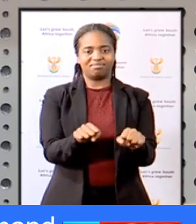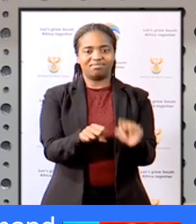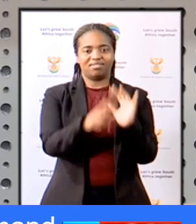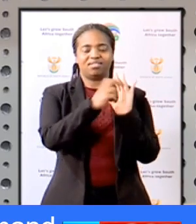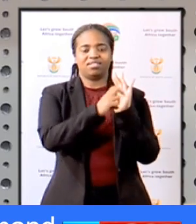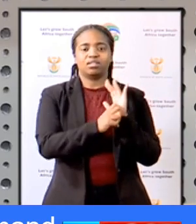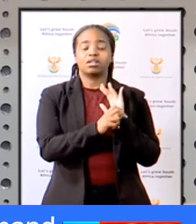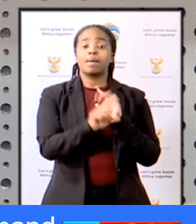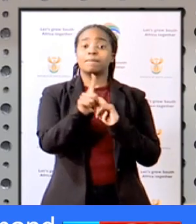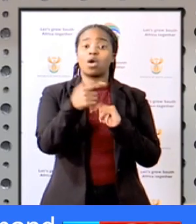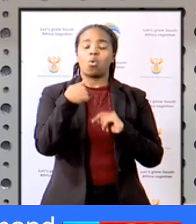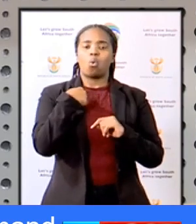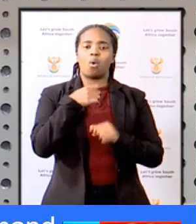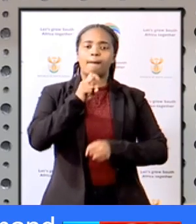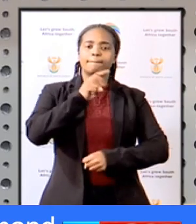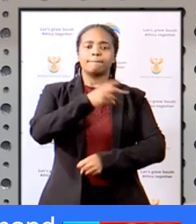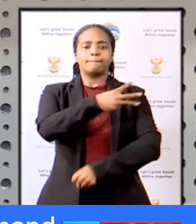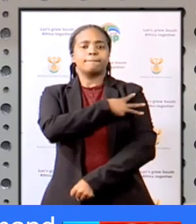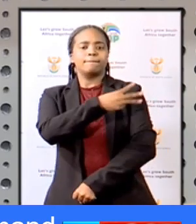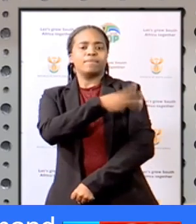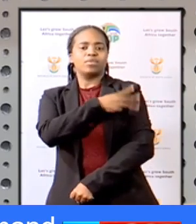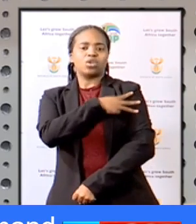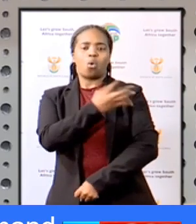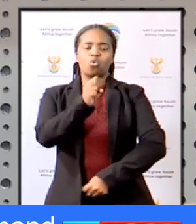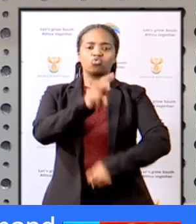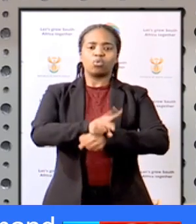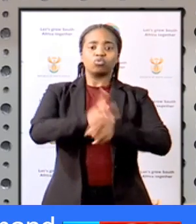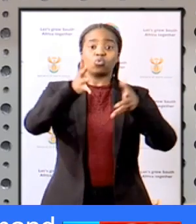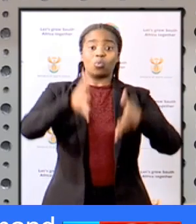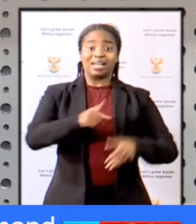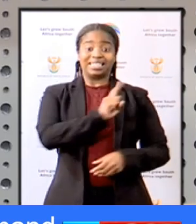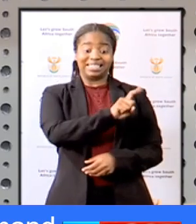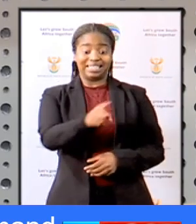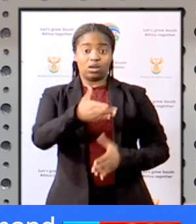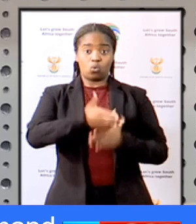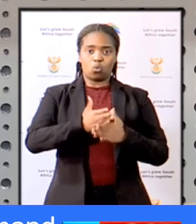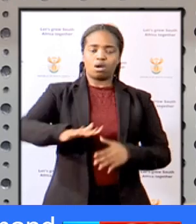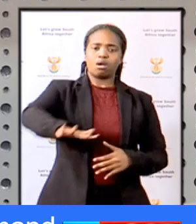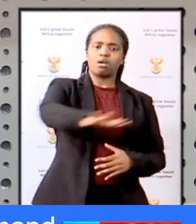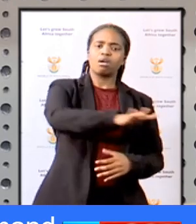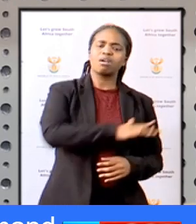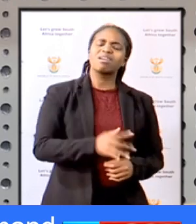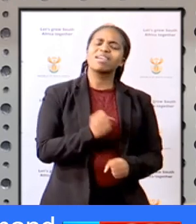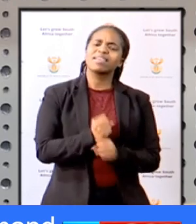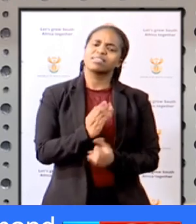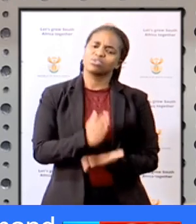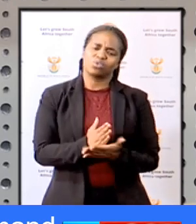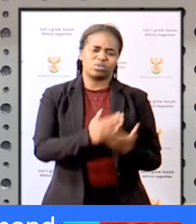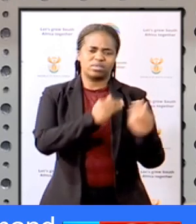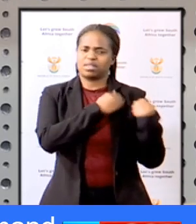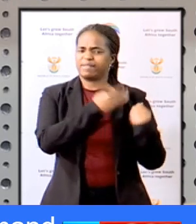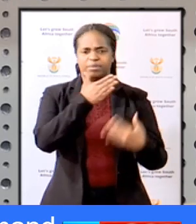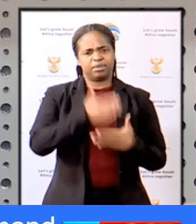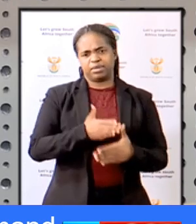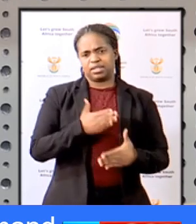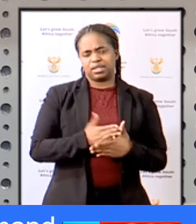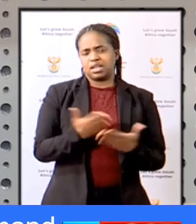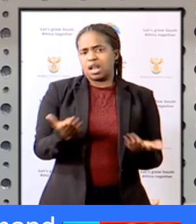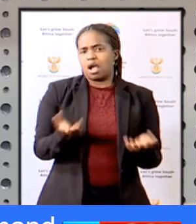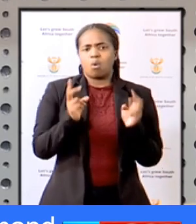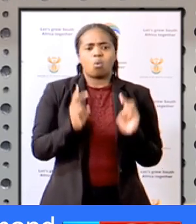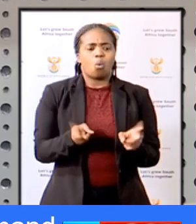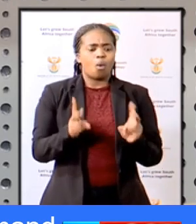importantly, shop stewards can play in helping to make the working environment a safe one. Just as in